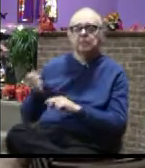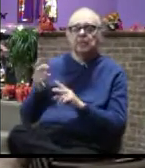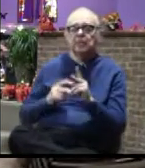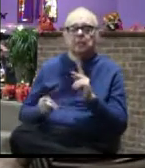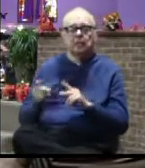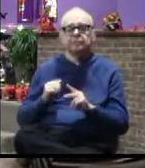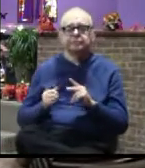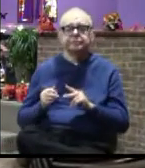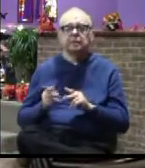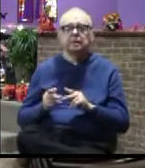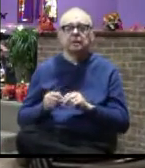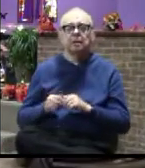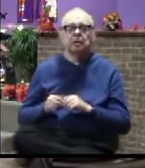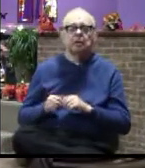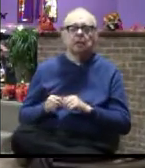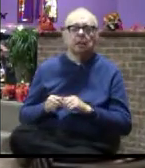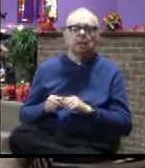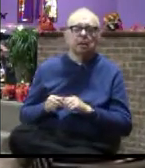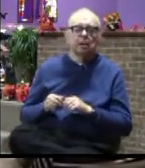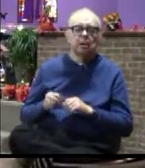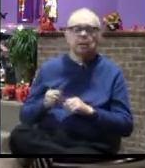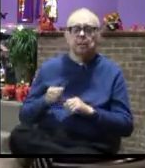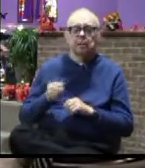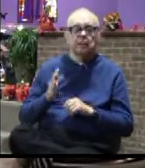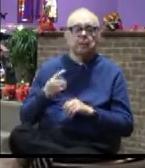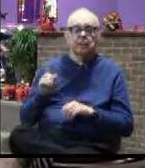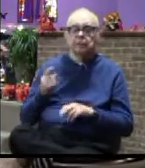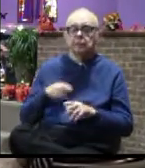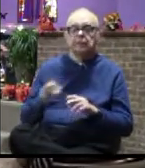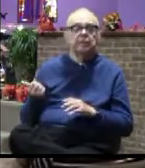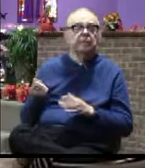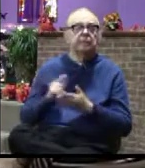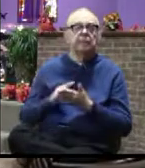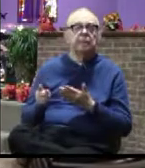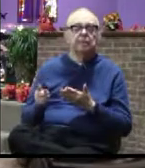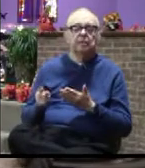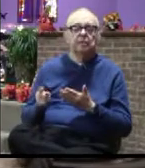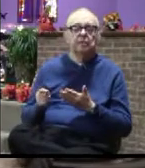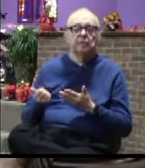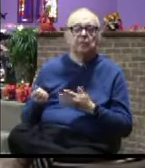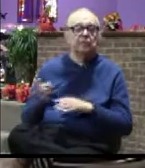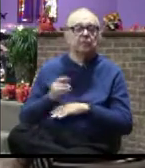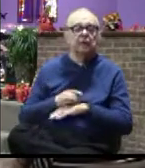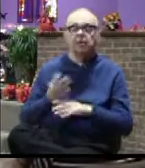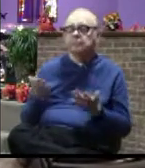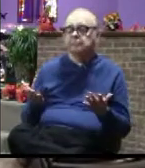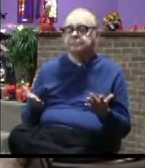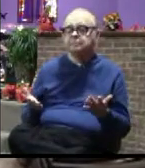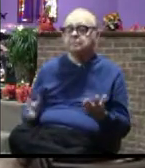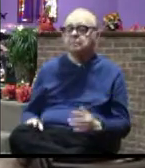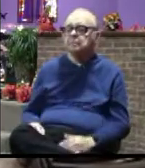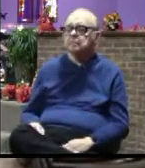for others thank God it's only been a couple weeks or a few days